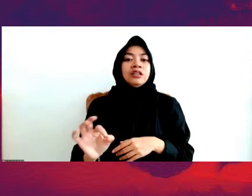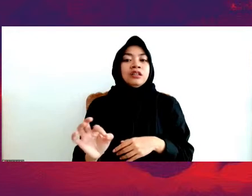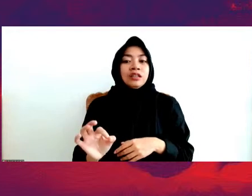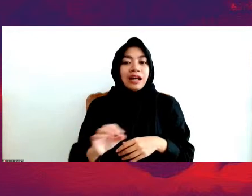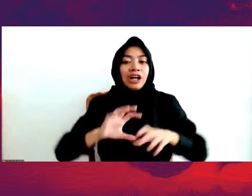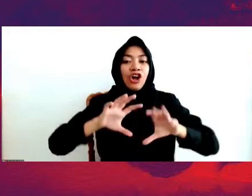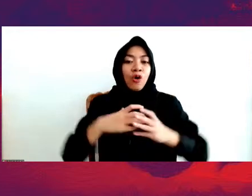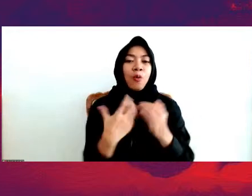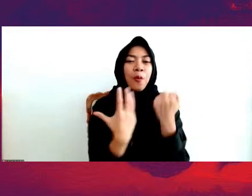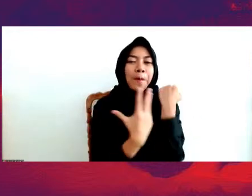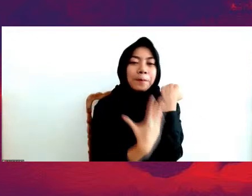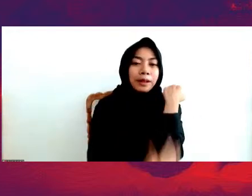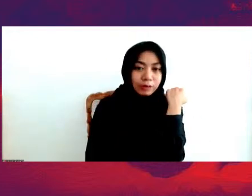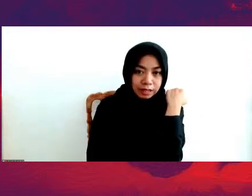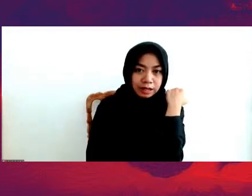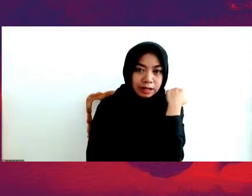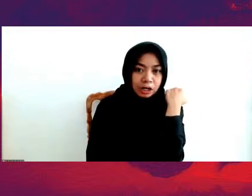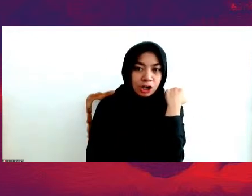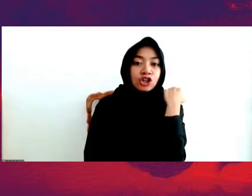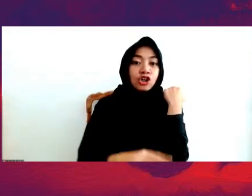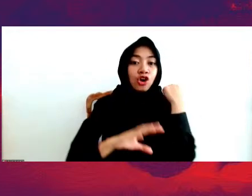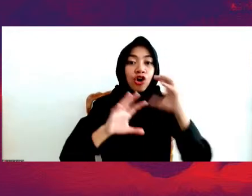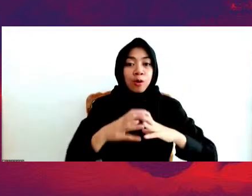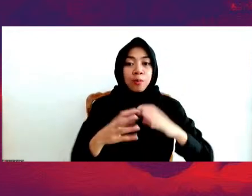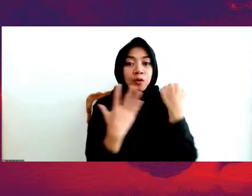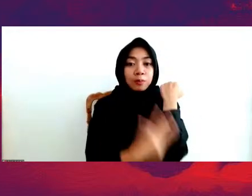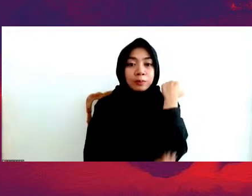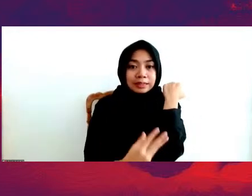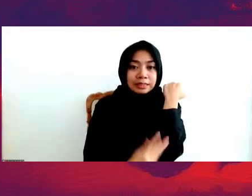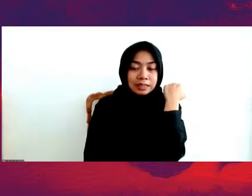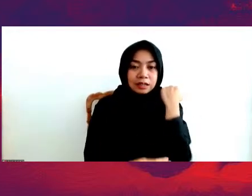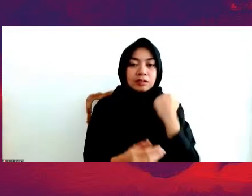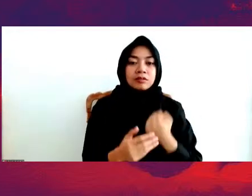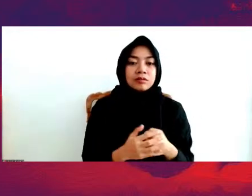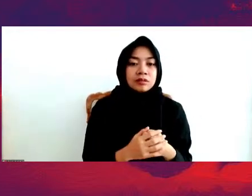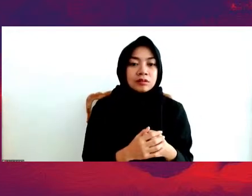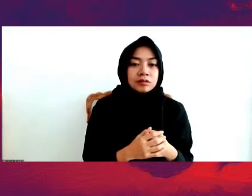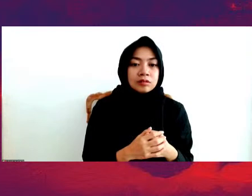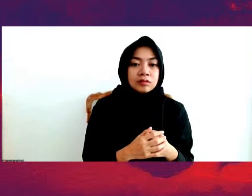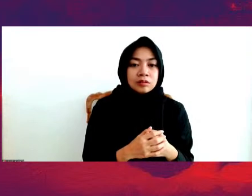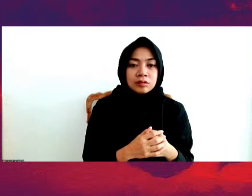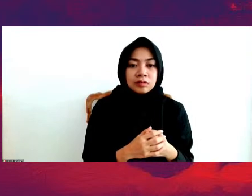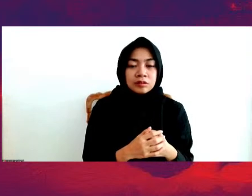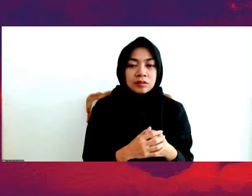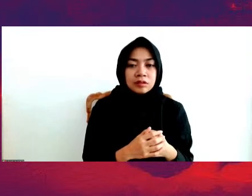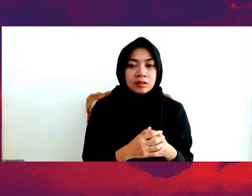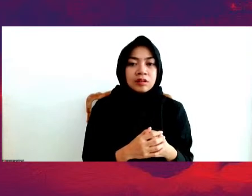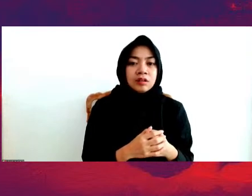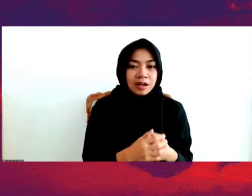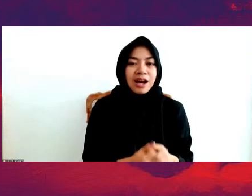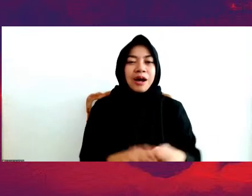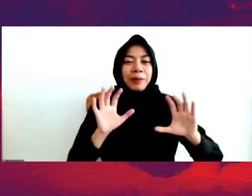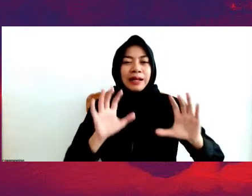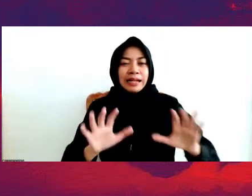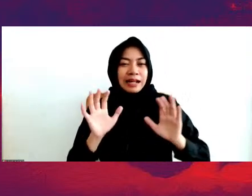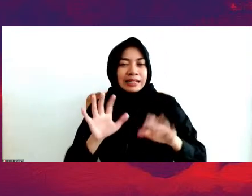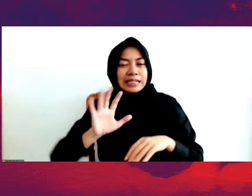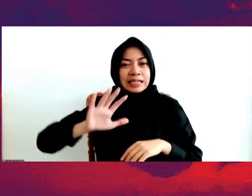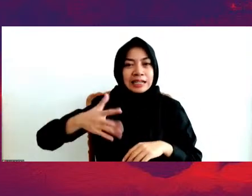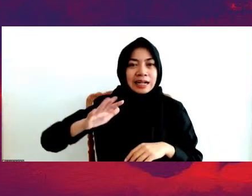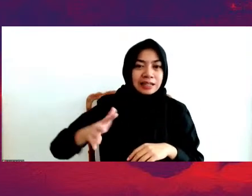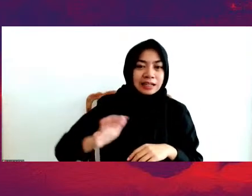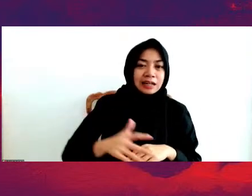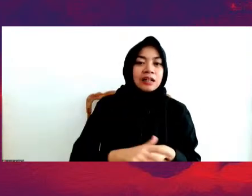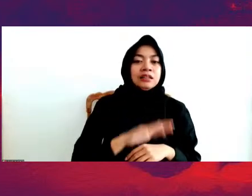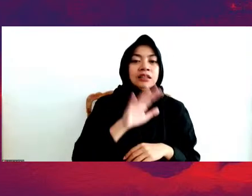poorest group, making it also very policy relevant. We know who they are. So almost half, example, almost half of the MPI